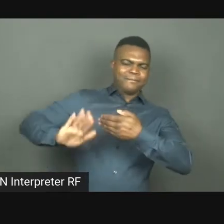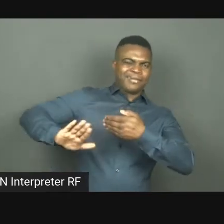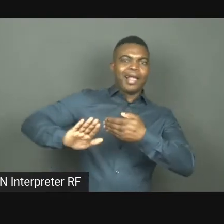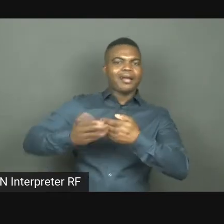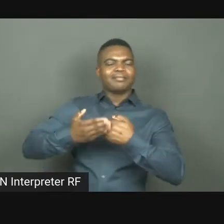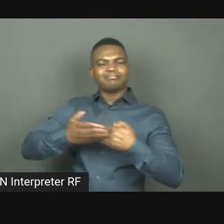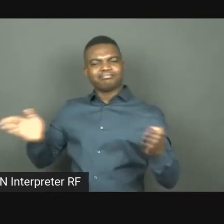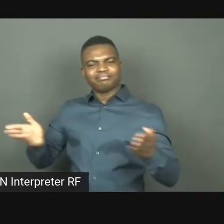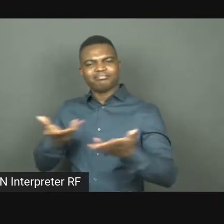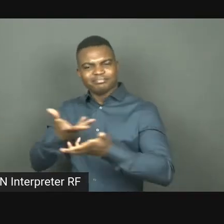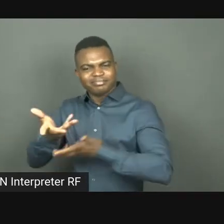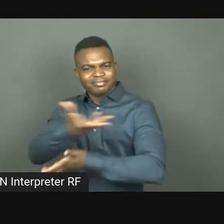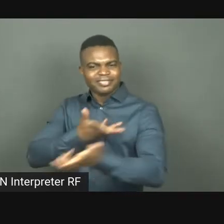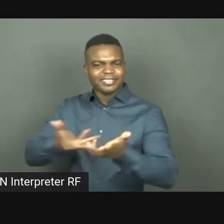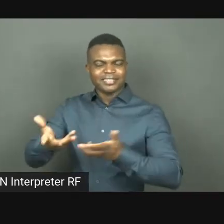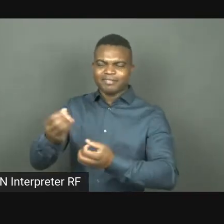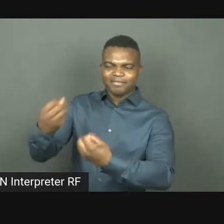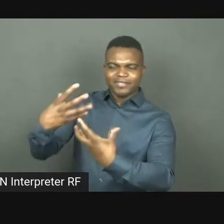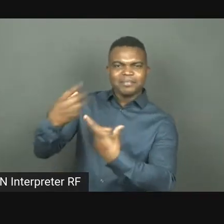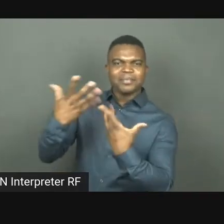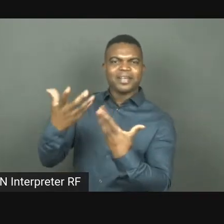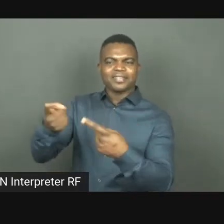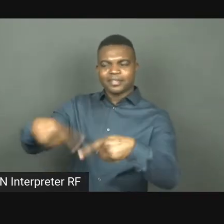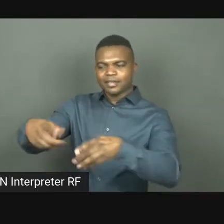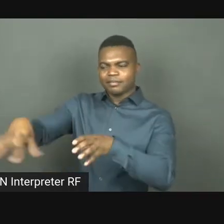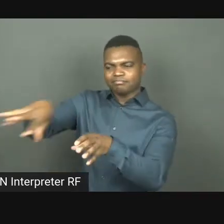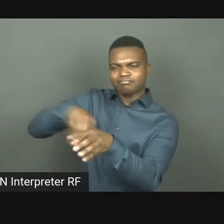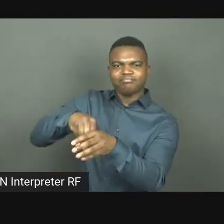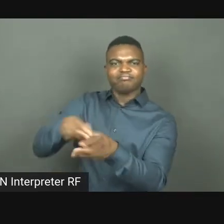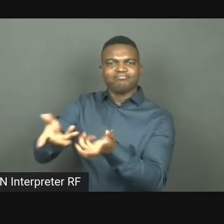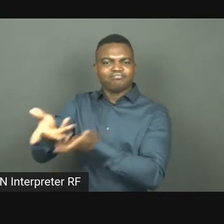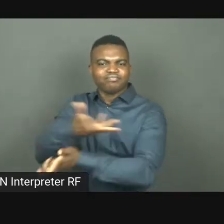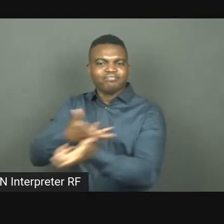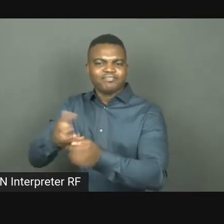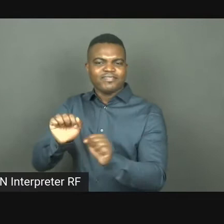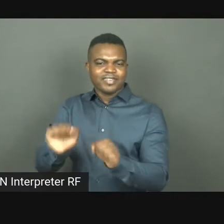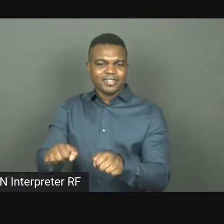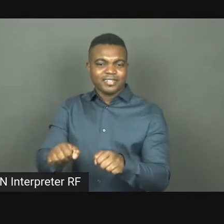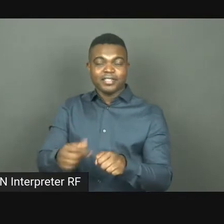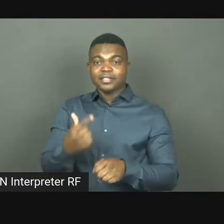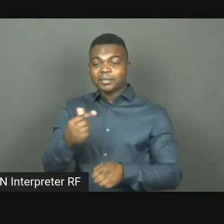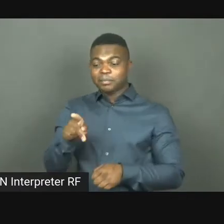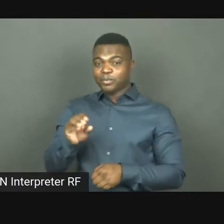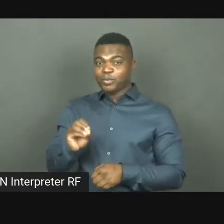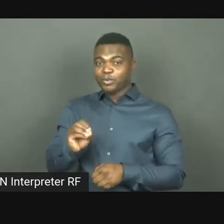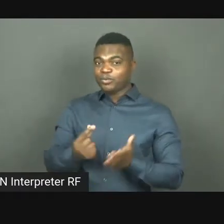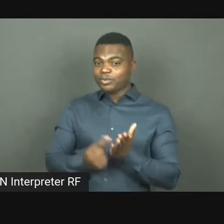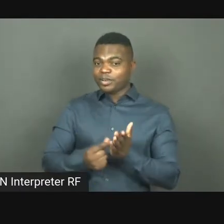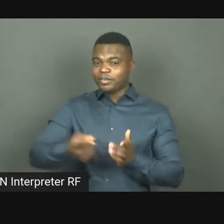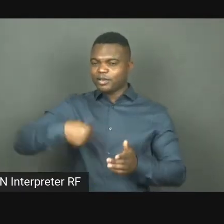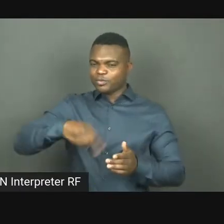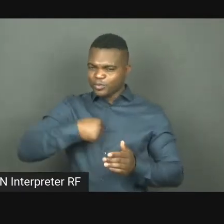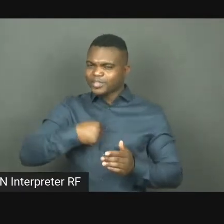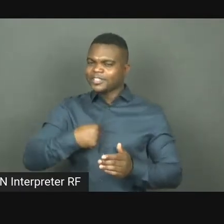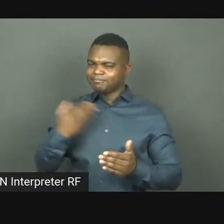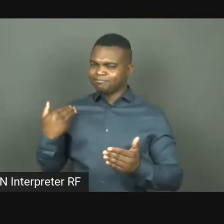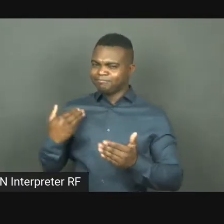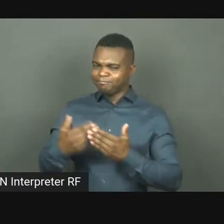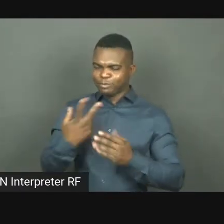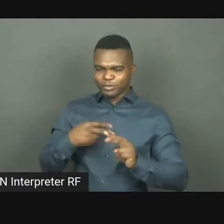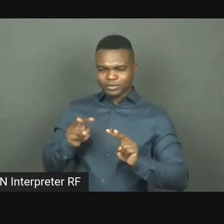people affected by crisis as passive recipients, rather than a force in shaping their own priorities and